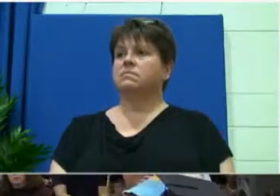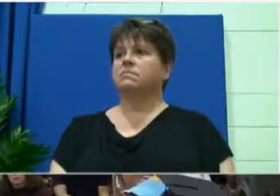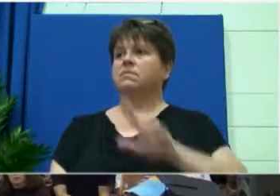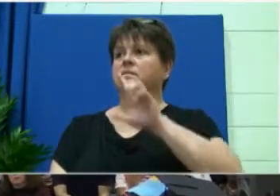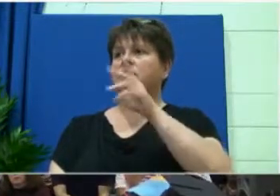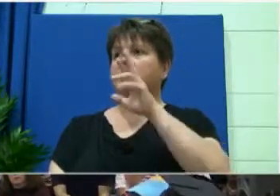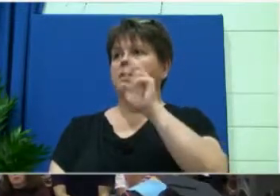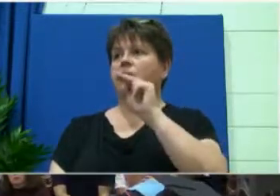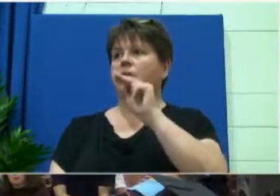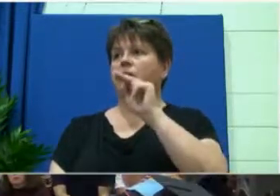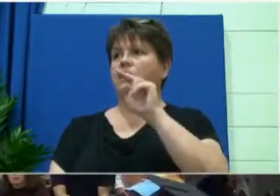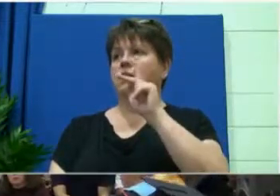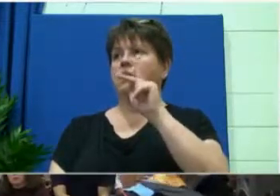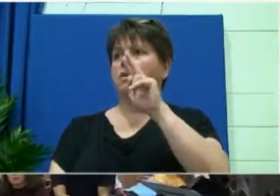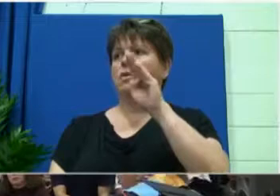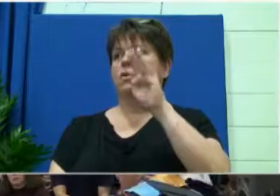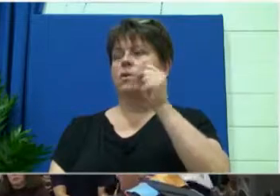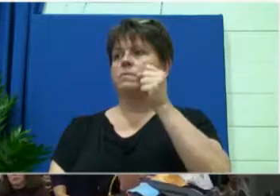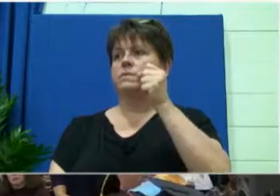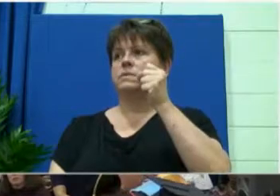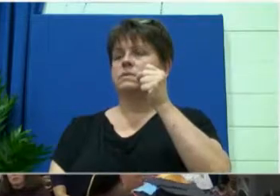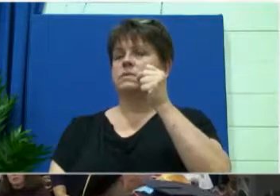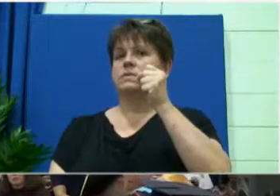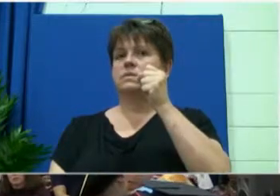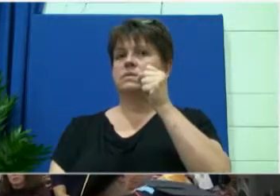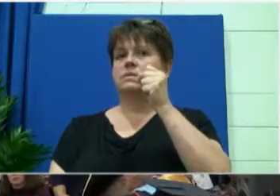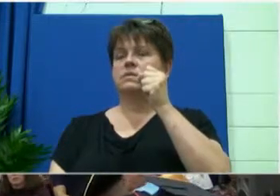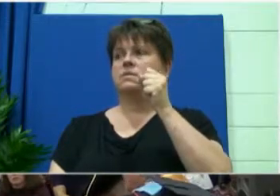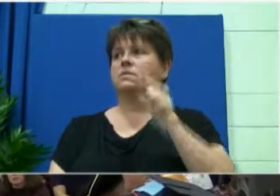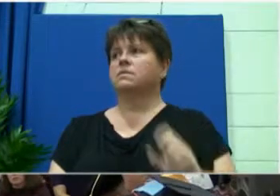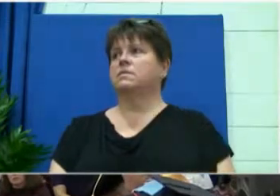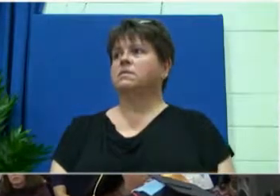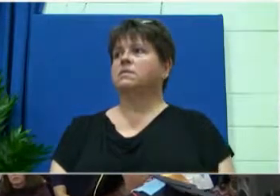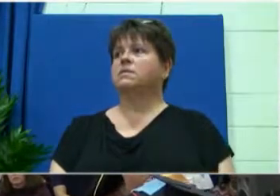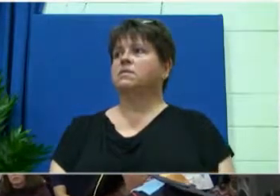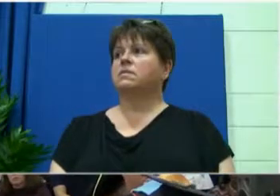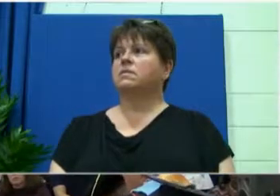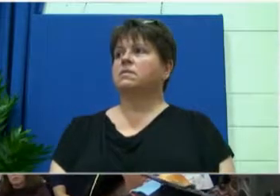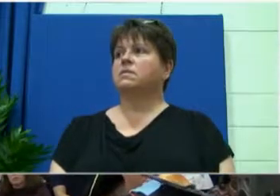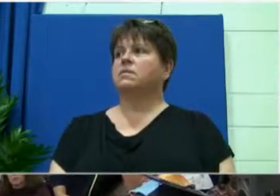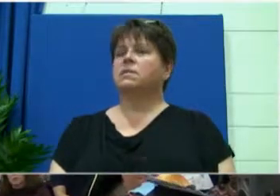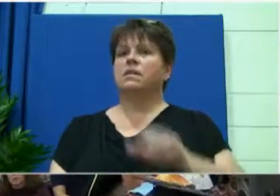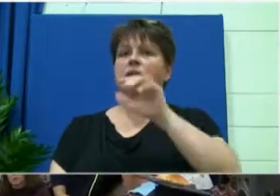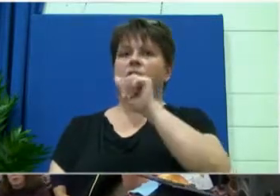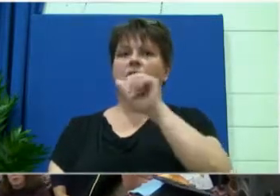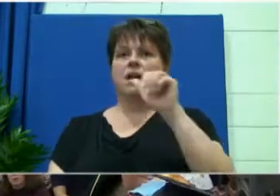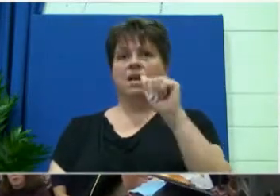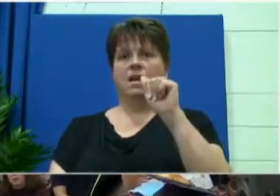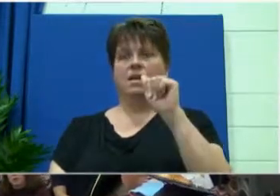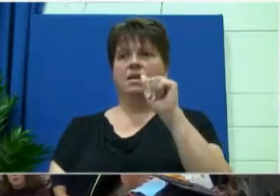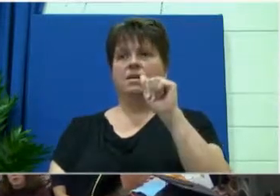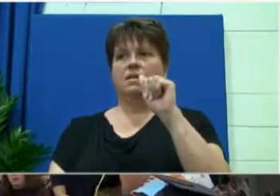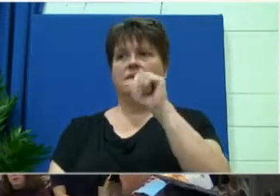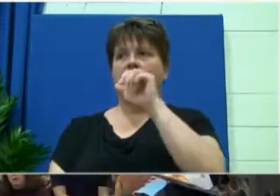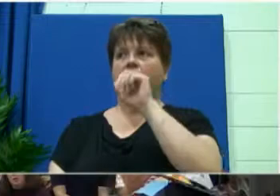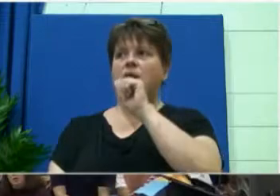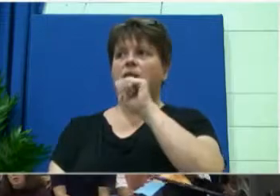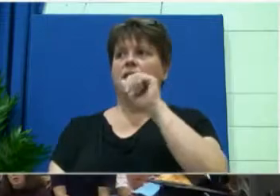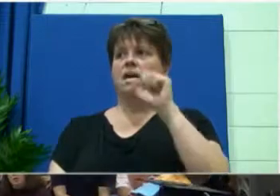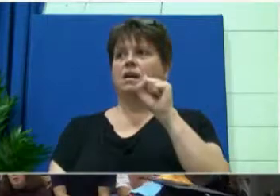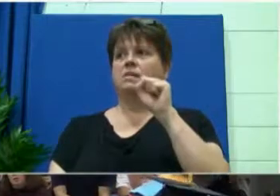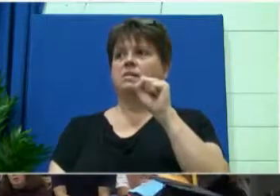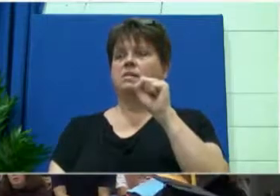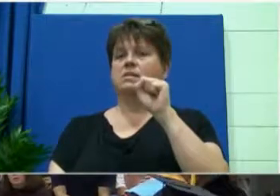Lauren Krebs. Lauren Krebs of Breeze is graduating with an Associate in Arts and an Associate in